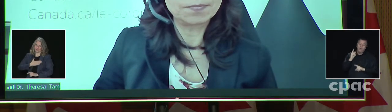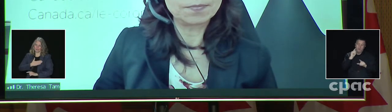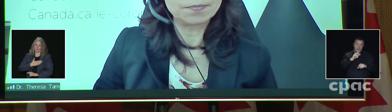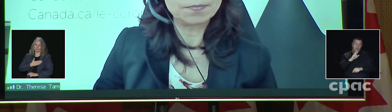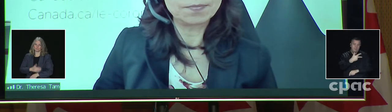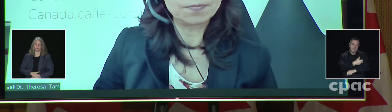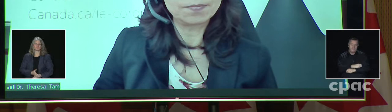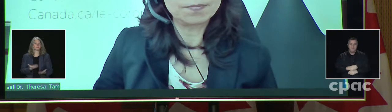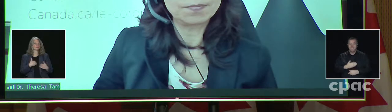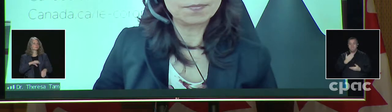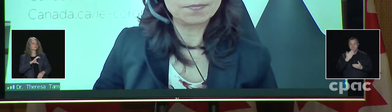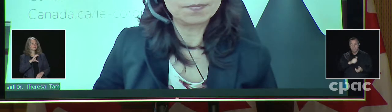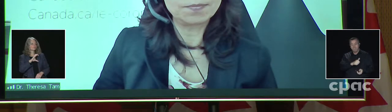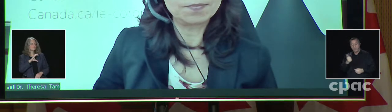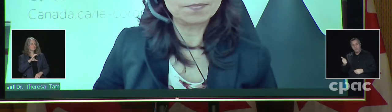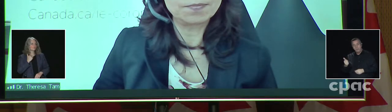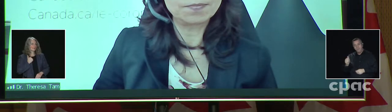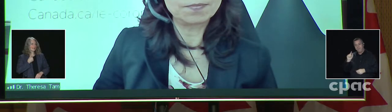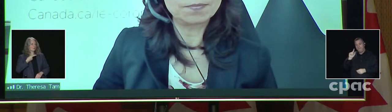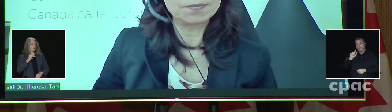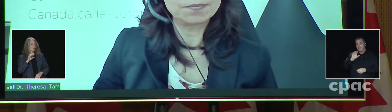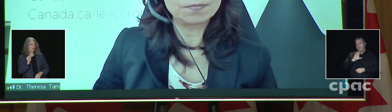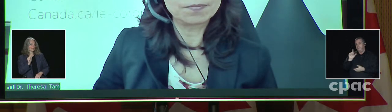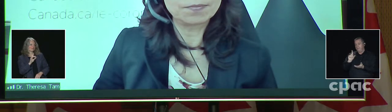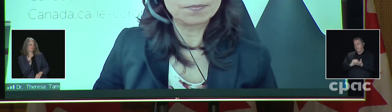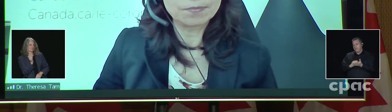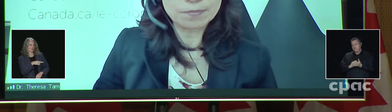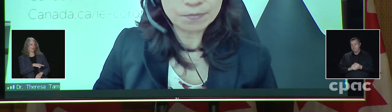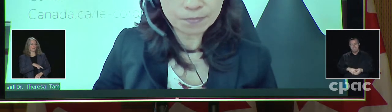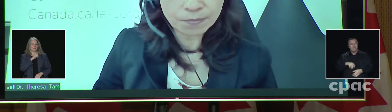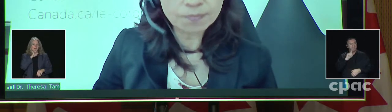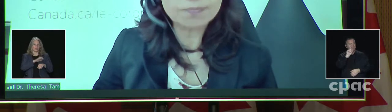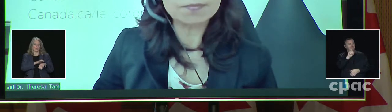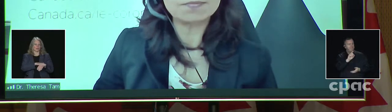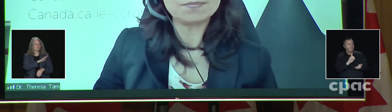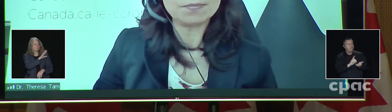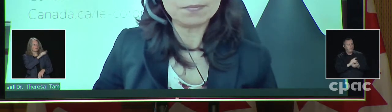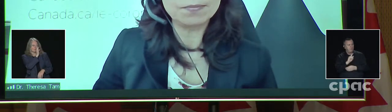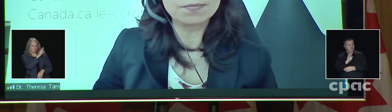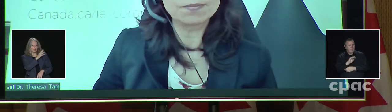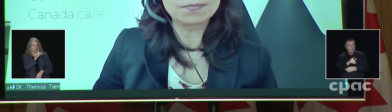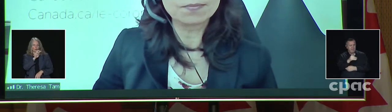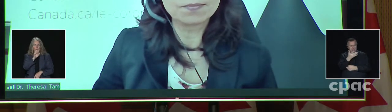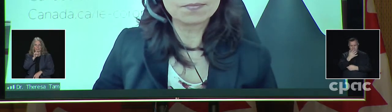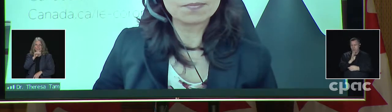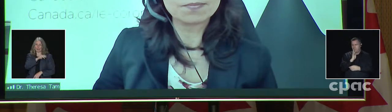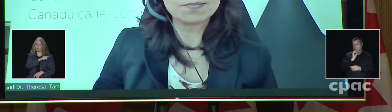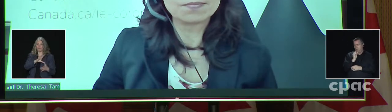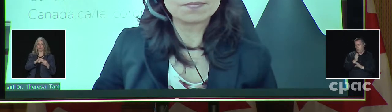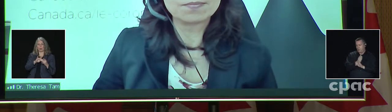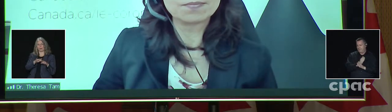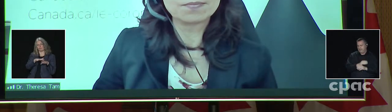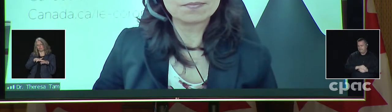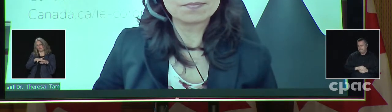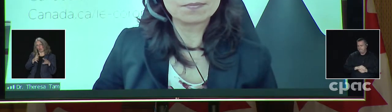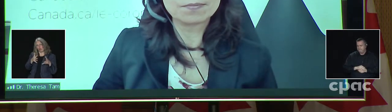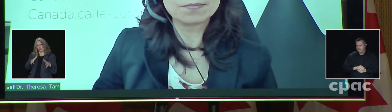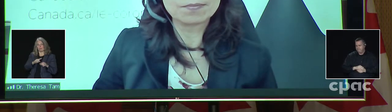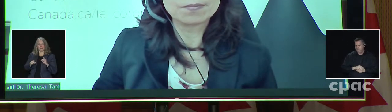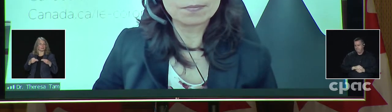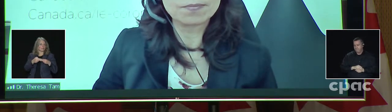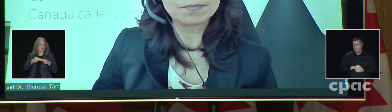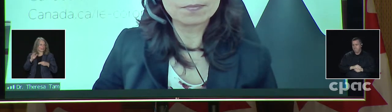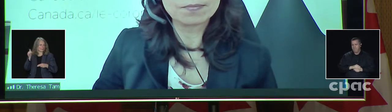Press. Hi, Dr. Tam. You touched on this a little bit already, but on slide